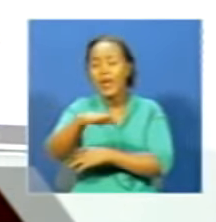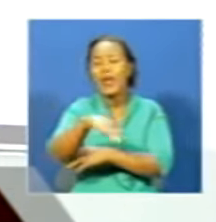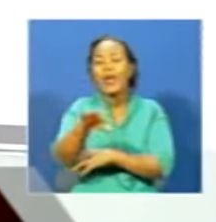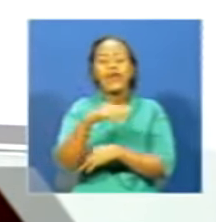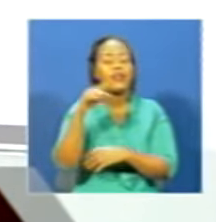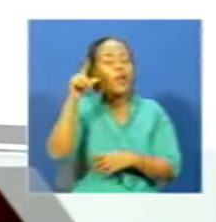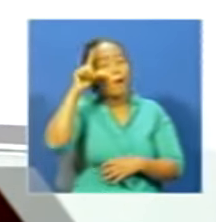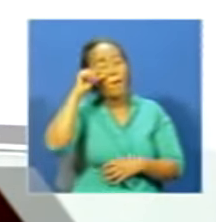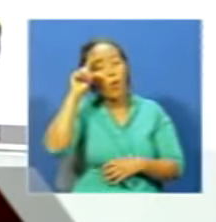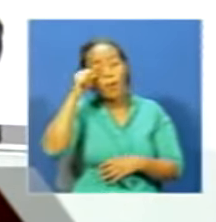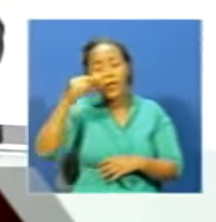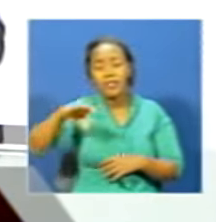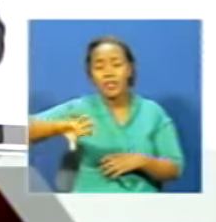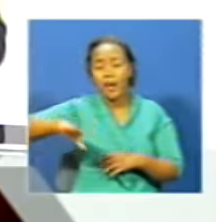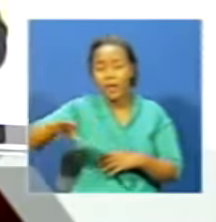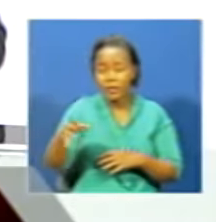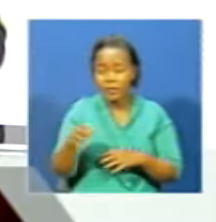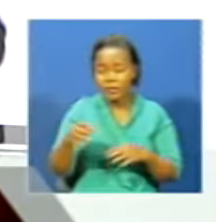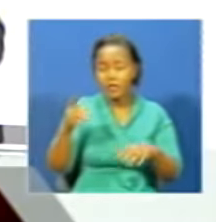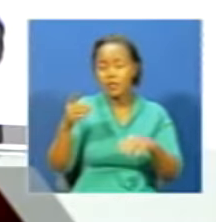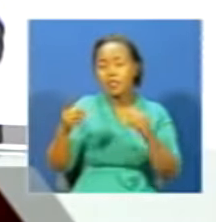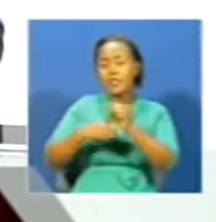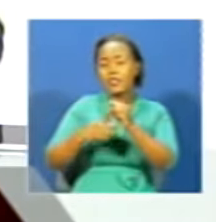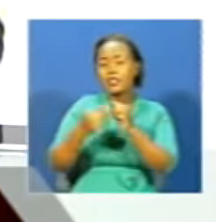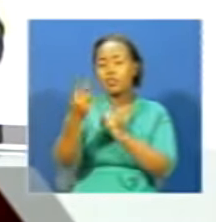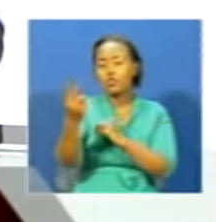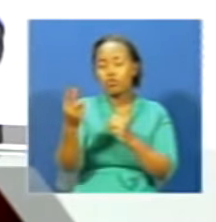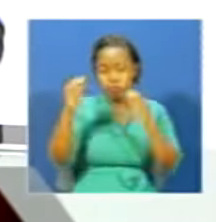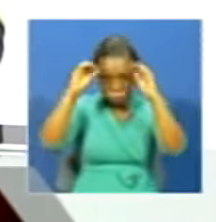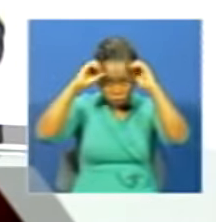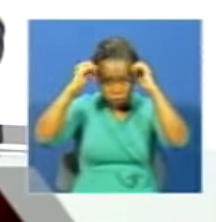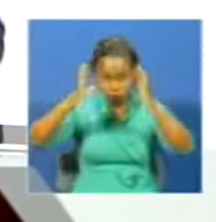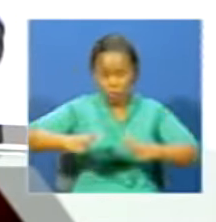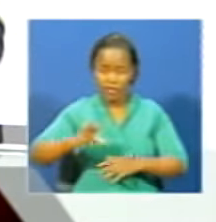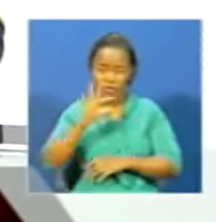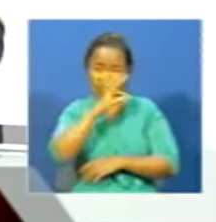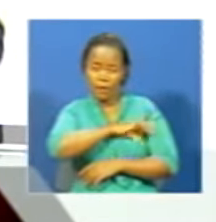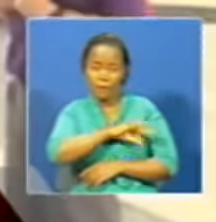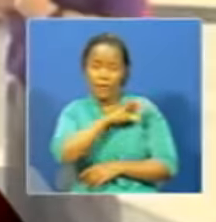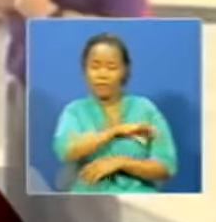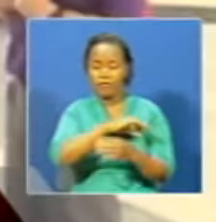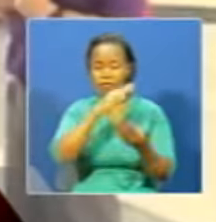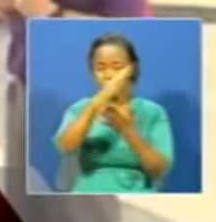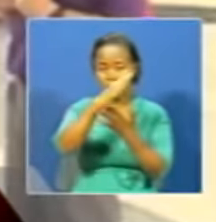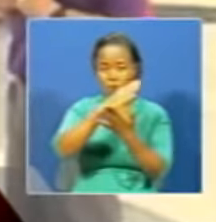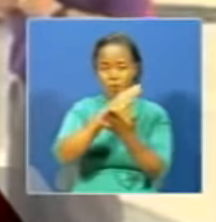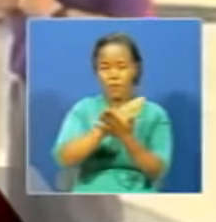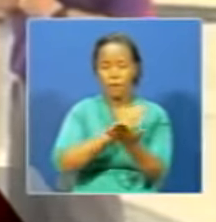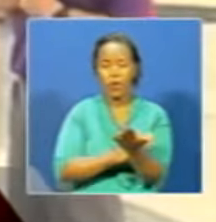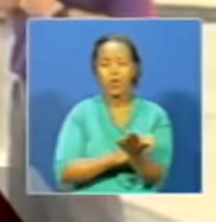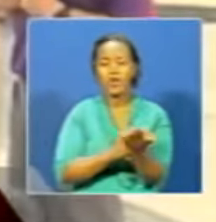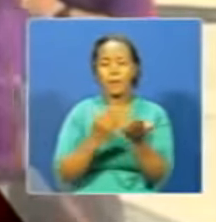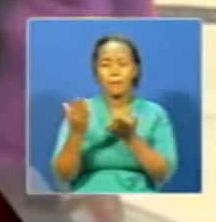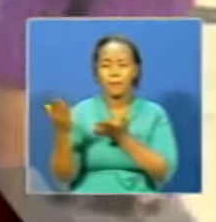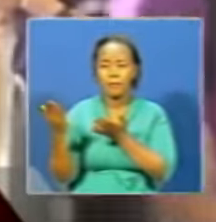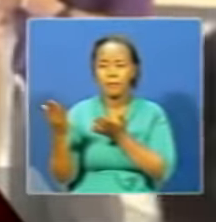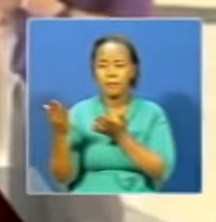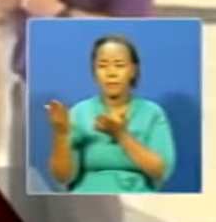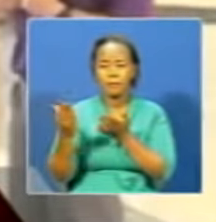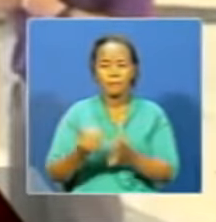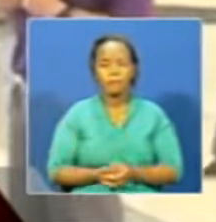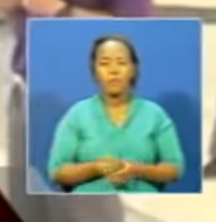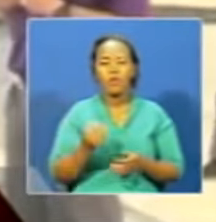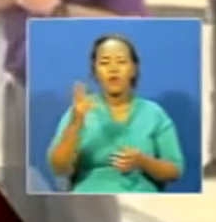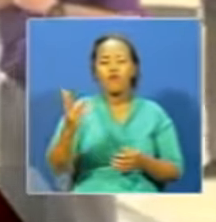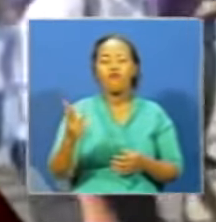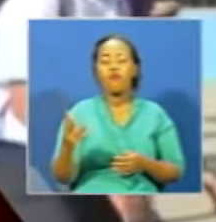Mombasa County, where 62 students are set to benefit from the program. With the Form 1 selection complete